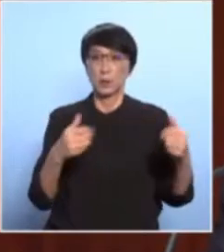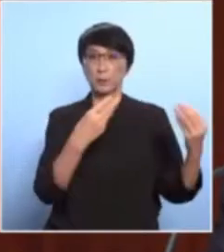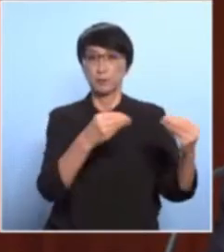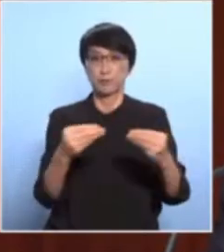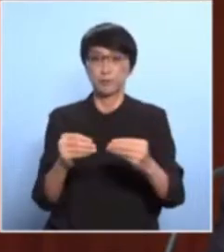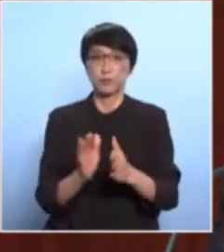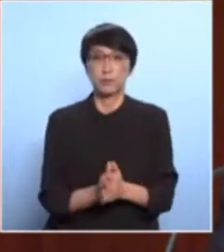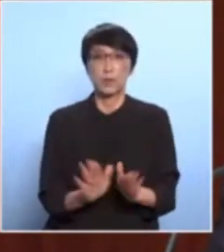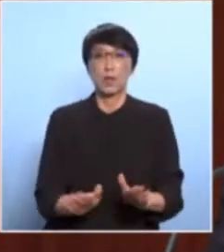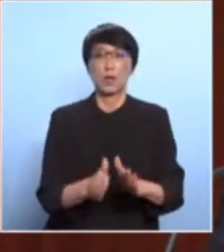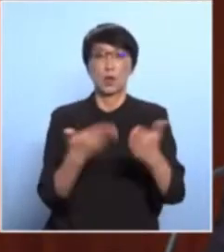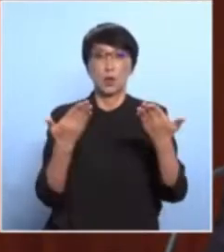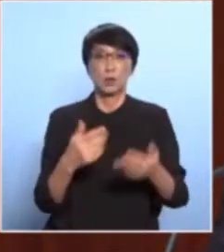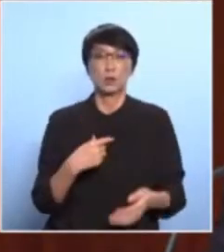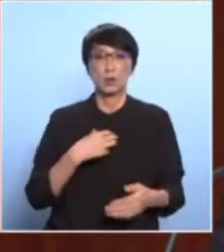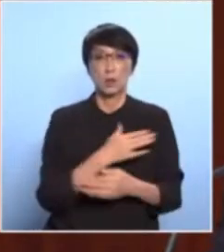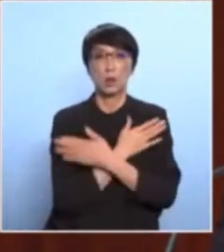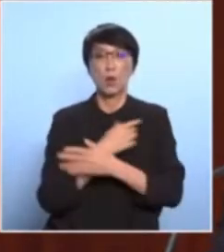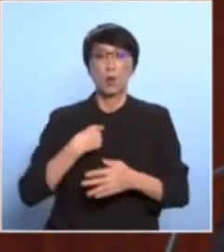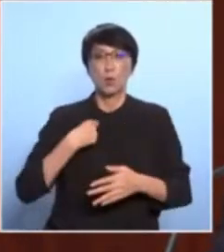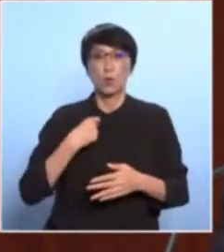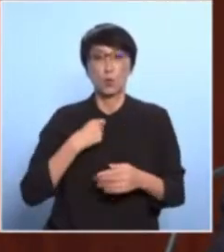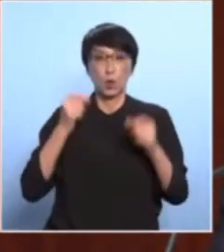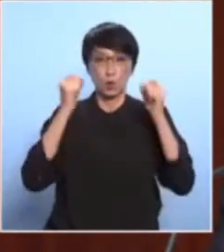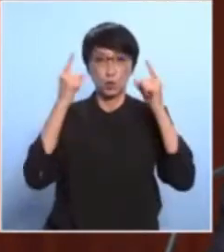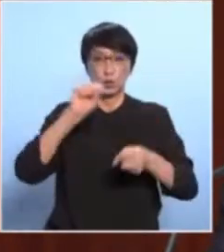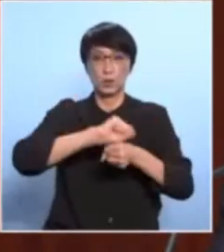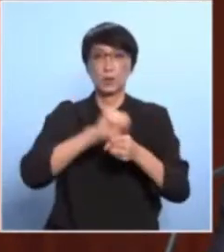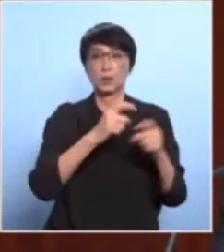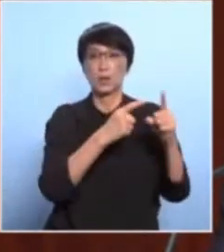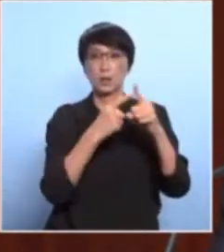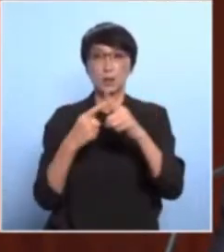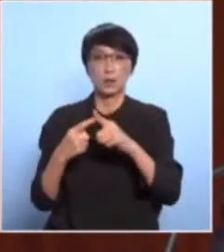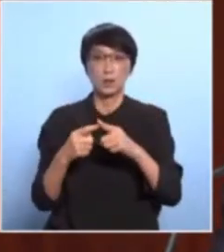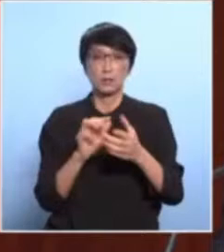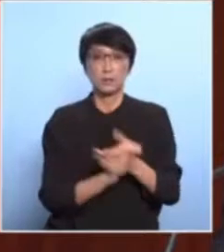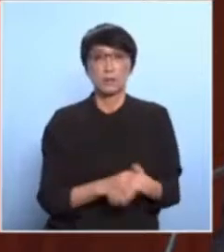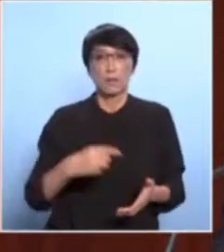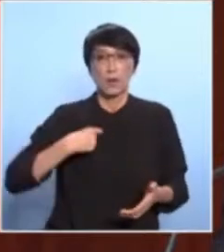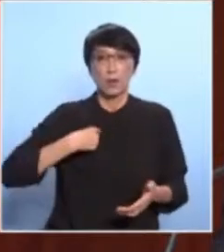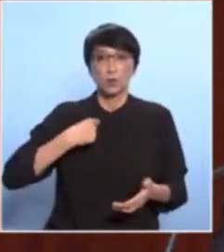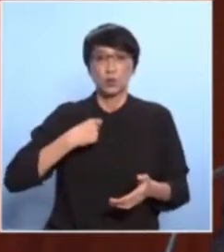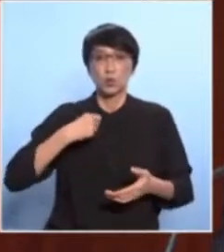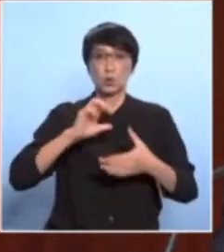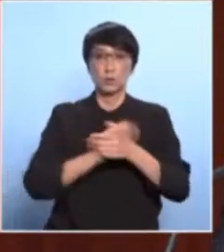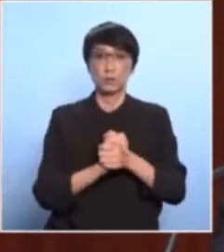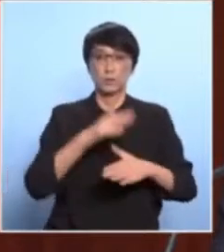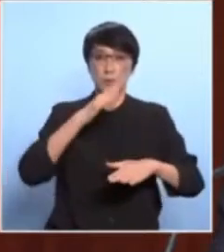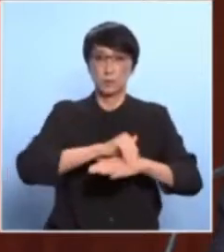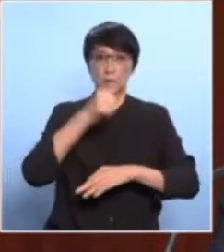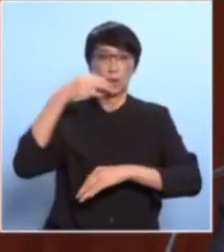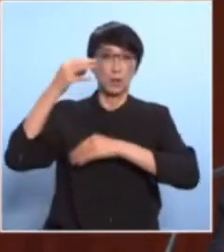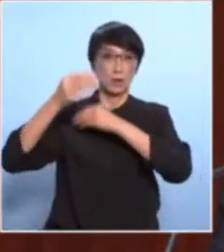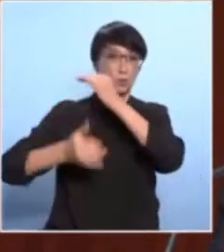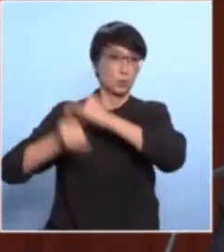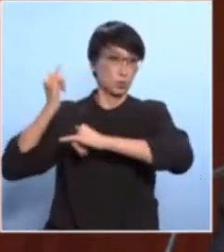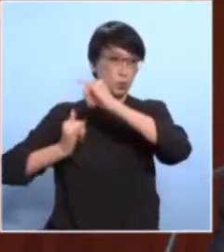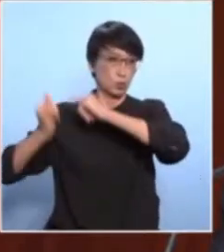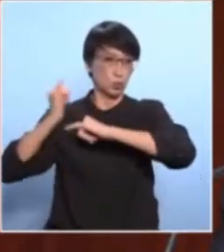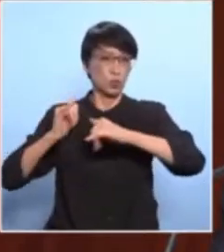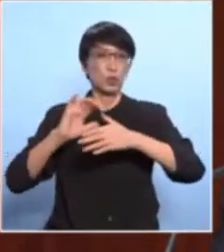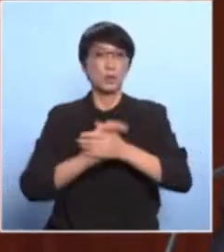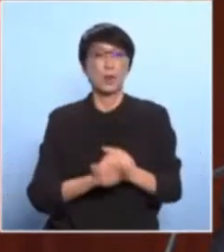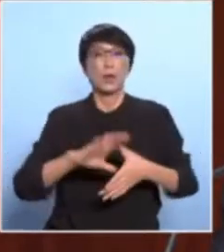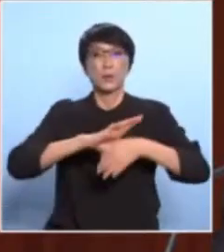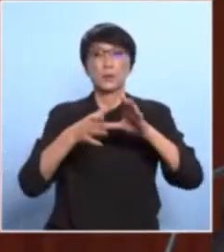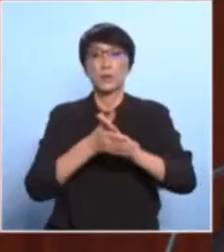with the principle of one country, two systems. We will roll out patriotic education to enhance national identity and appreciation of the richness and beauty